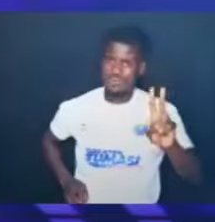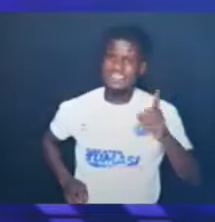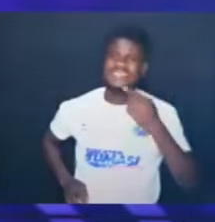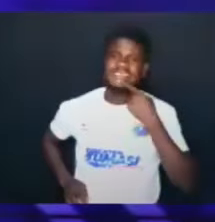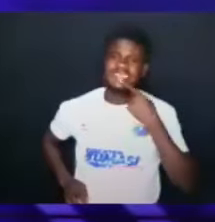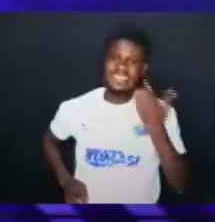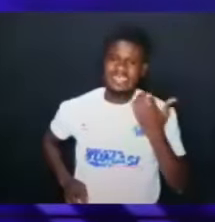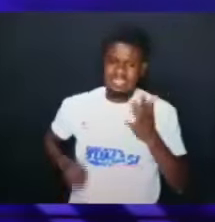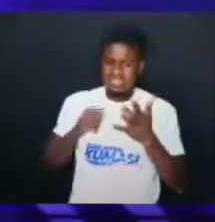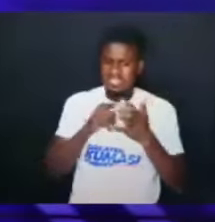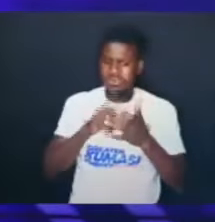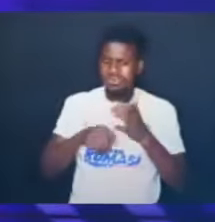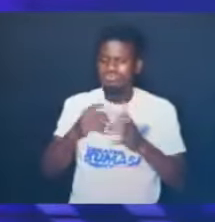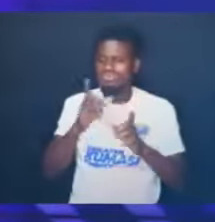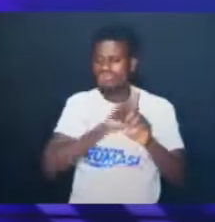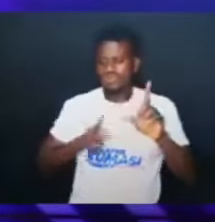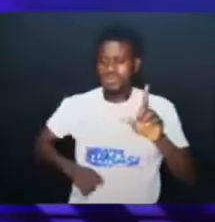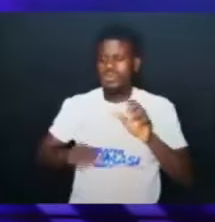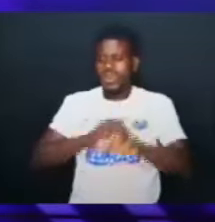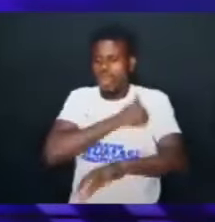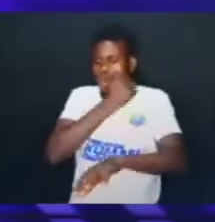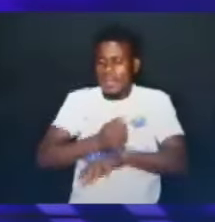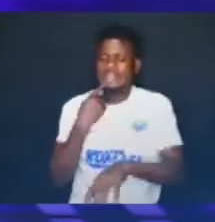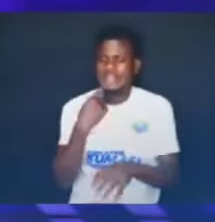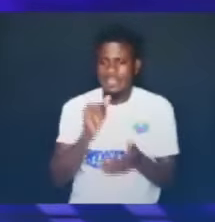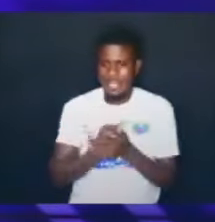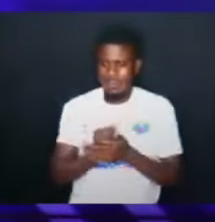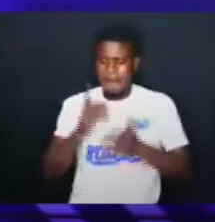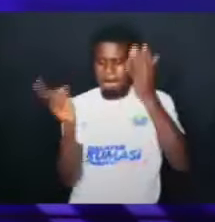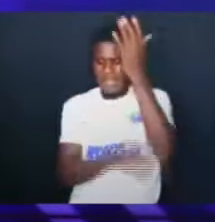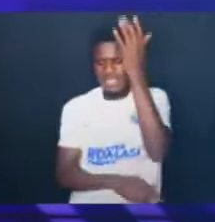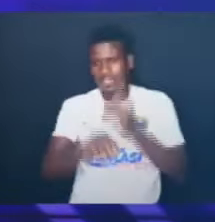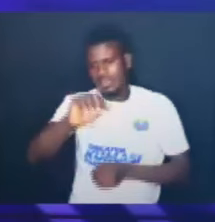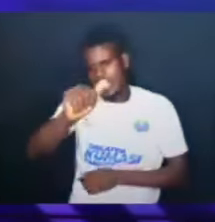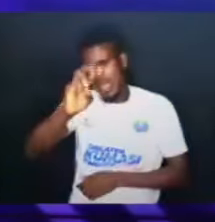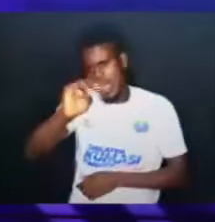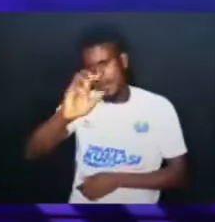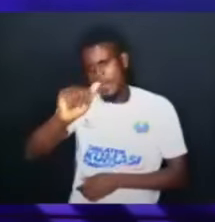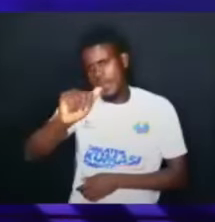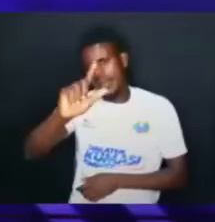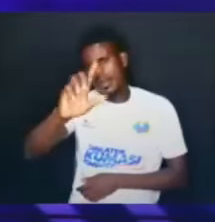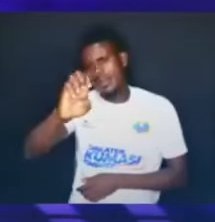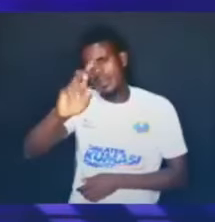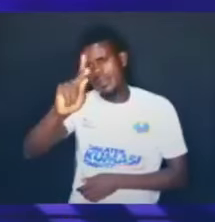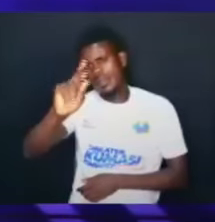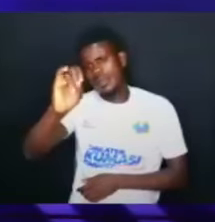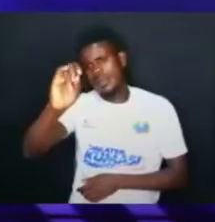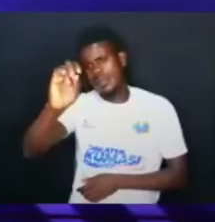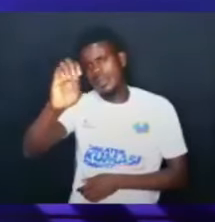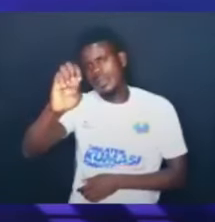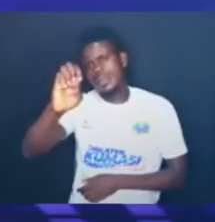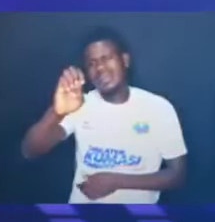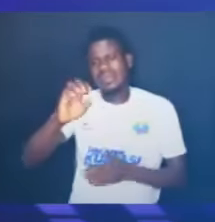the Lord Almighty says. I will punish the Amalekites for what they did to Israel when they